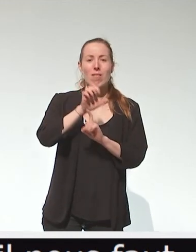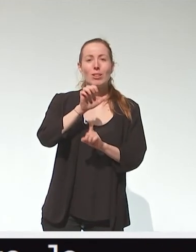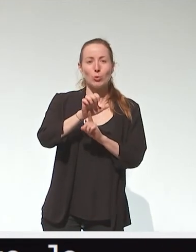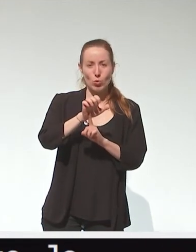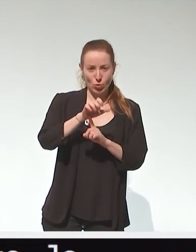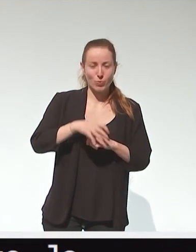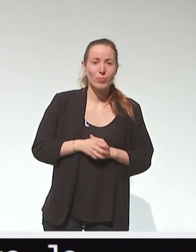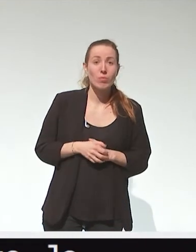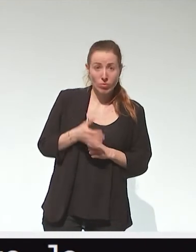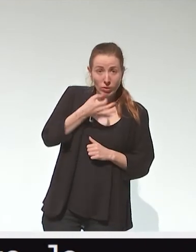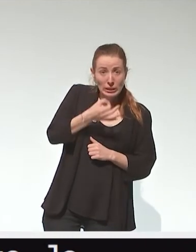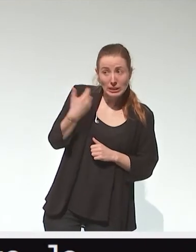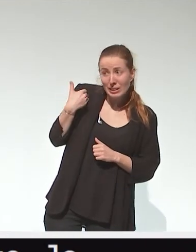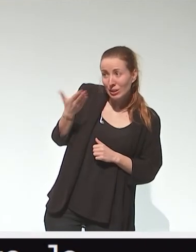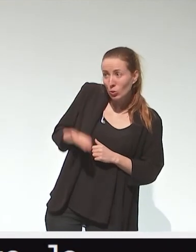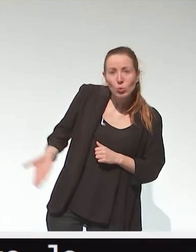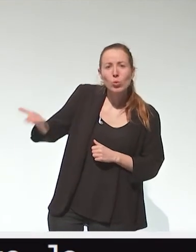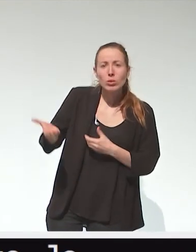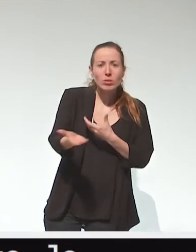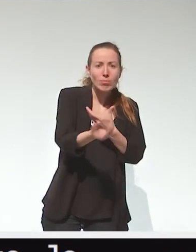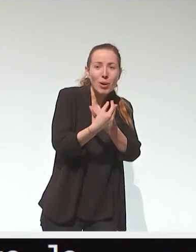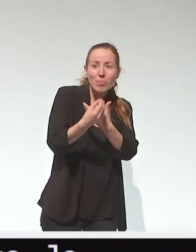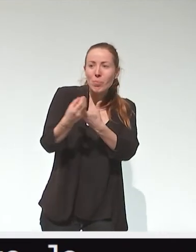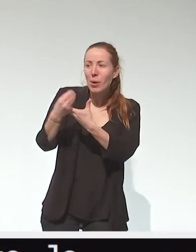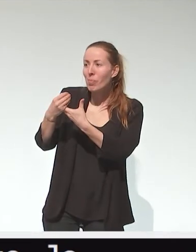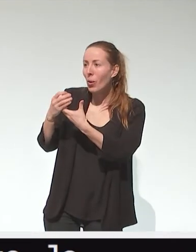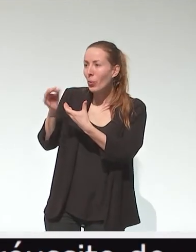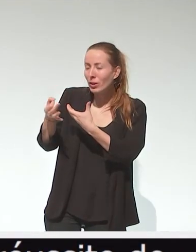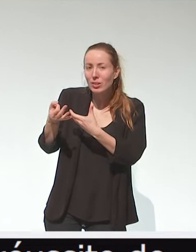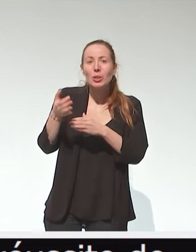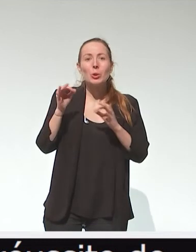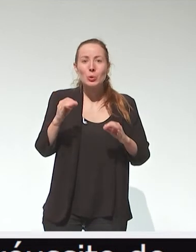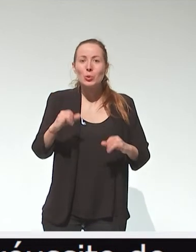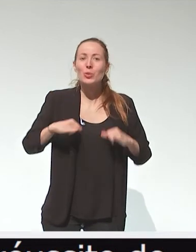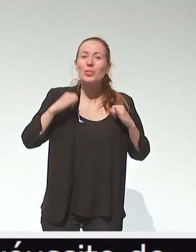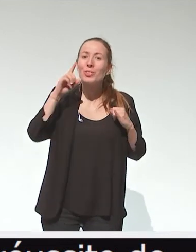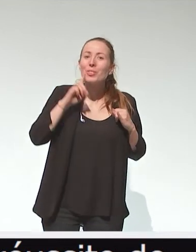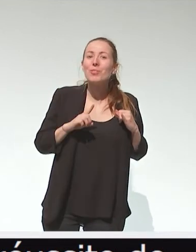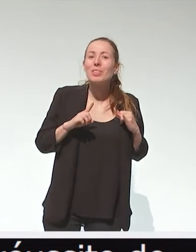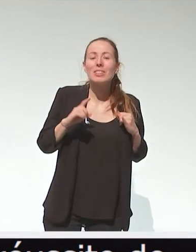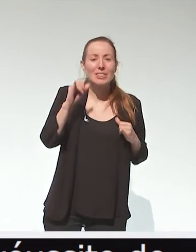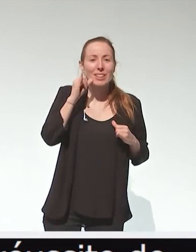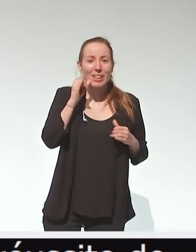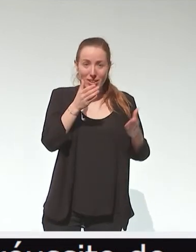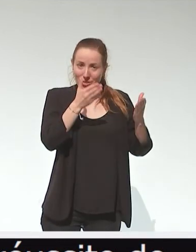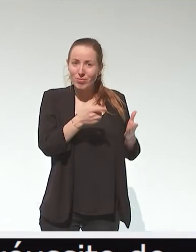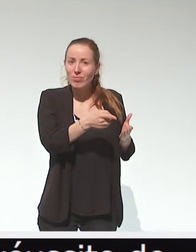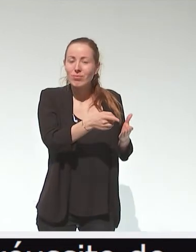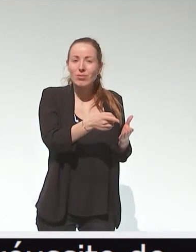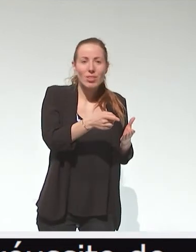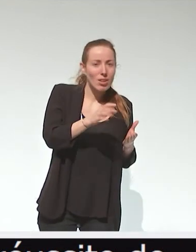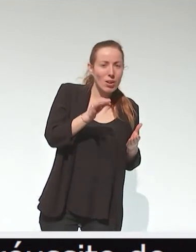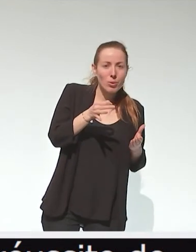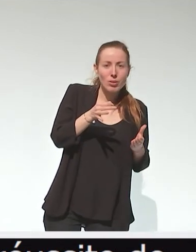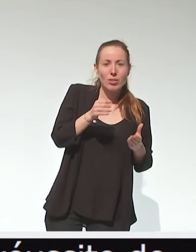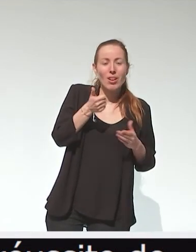such as Erasmus. Everybody is involved in the Erasmus programs. And this young Italian